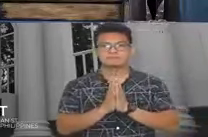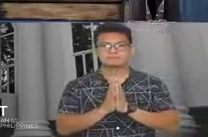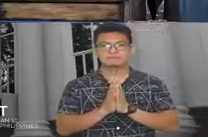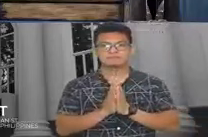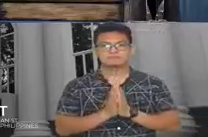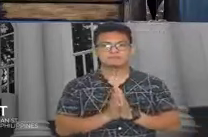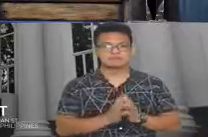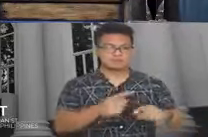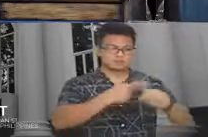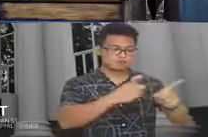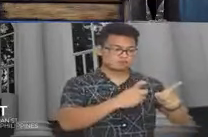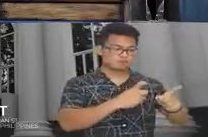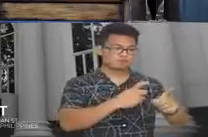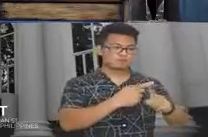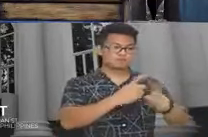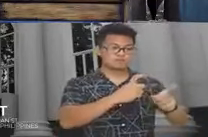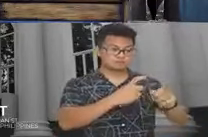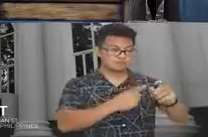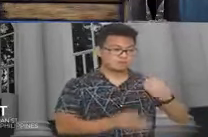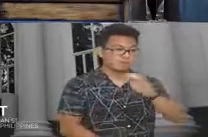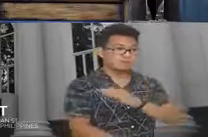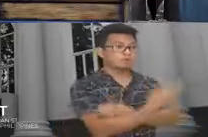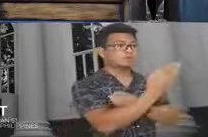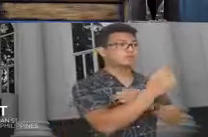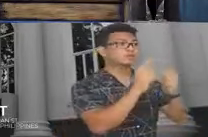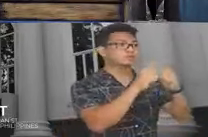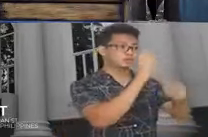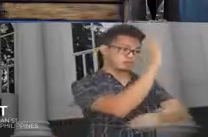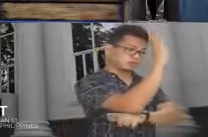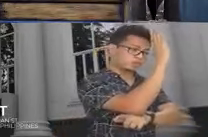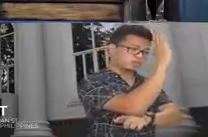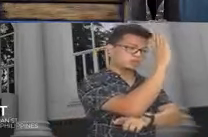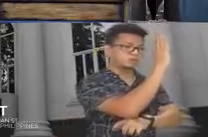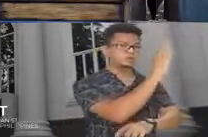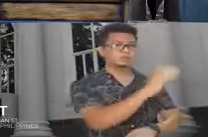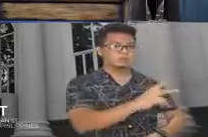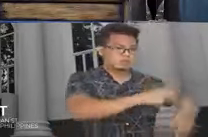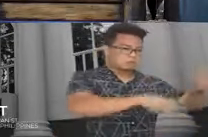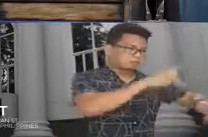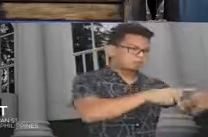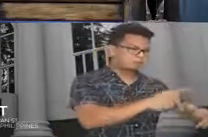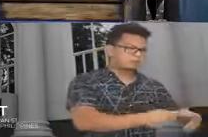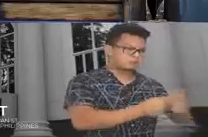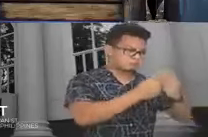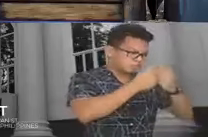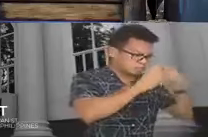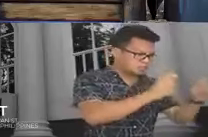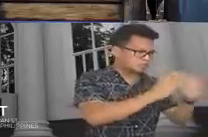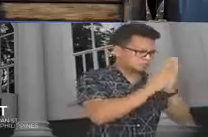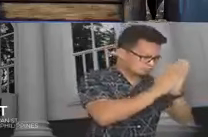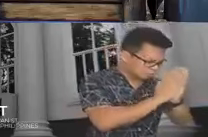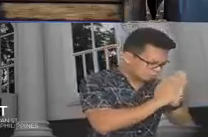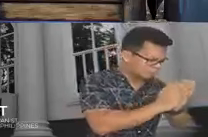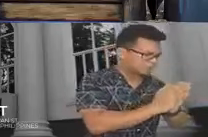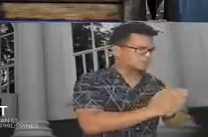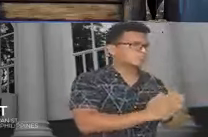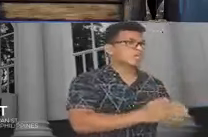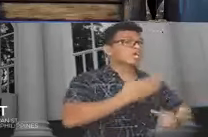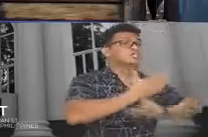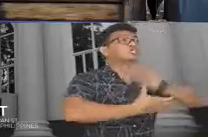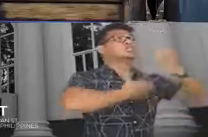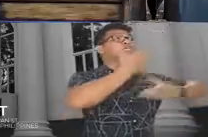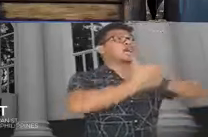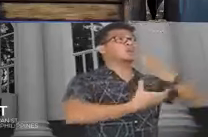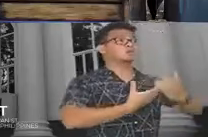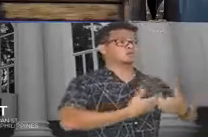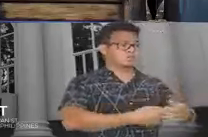Gikan sa buntag hangtod sa auto, they were leaping themselves. And look at this. Oh. They cried, verse 28. They cried aloud and